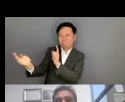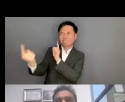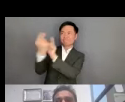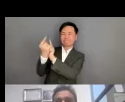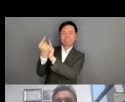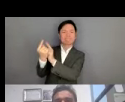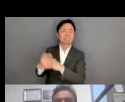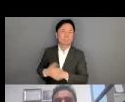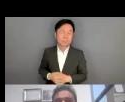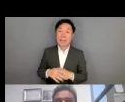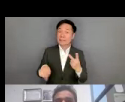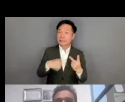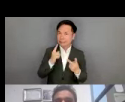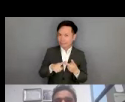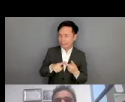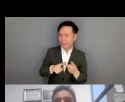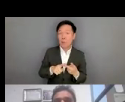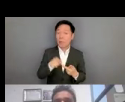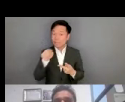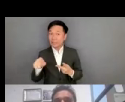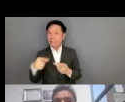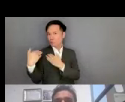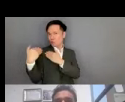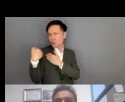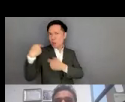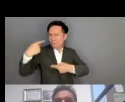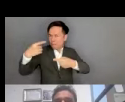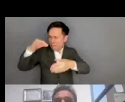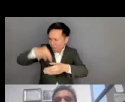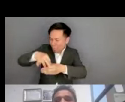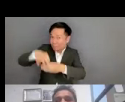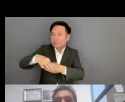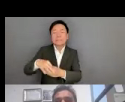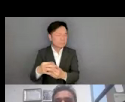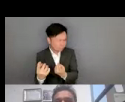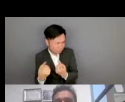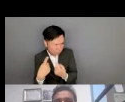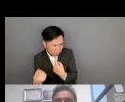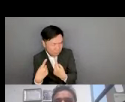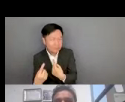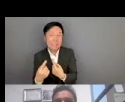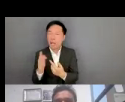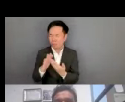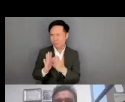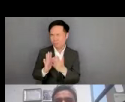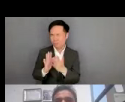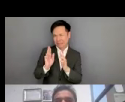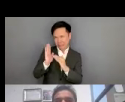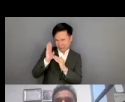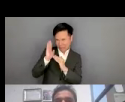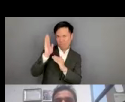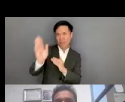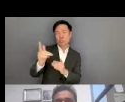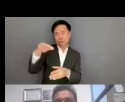also conducting dialogues with the Election Commission Nepal, National Polling Planning Commission, to make our elections, our actually